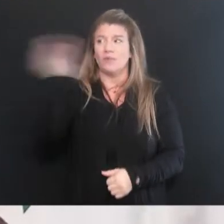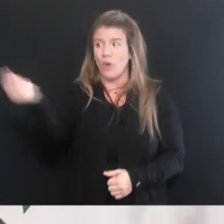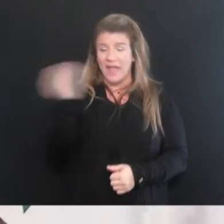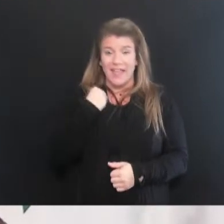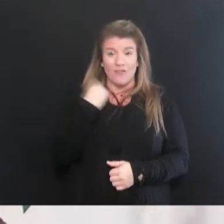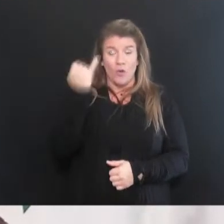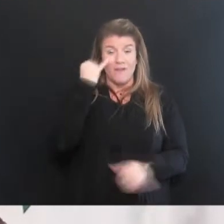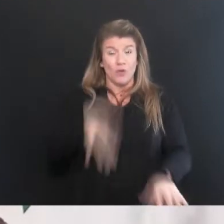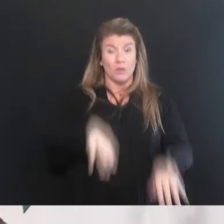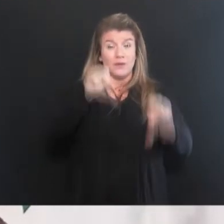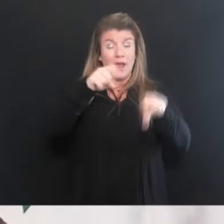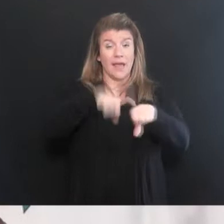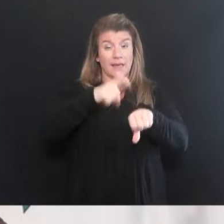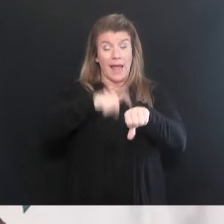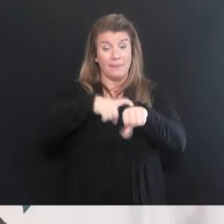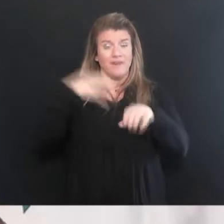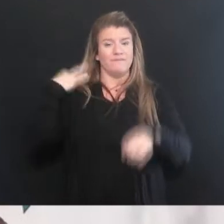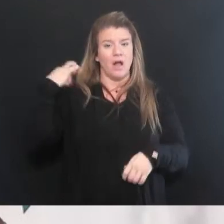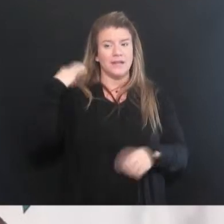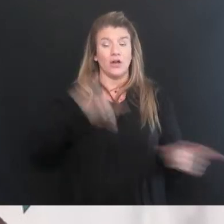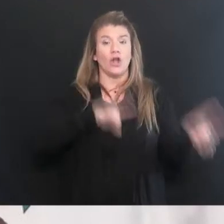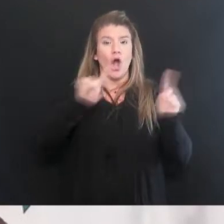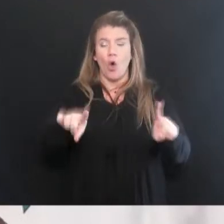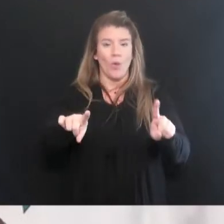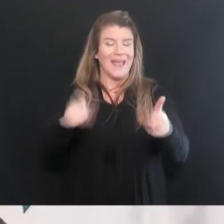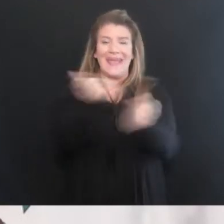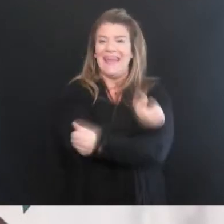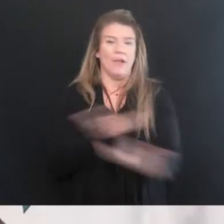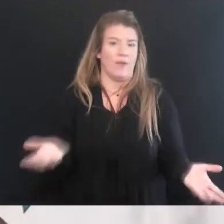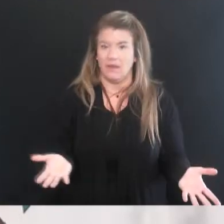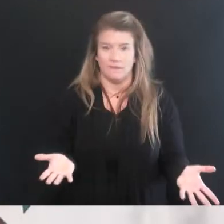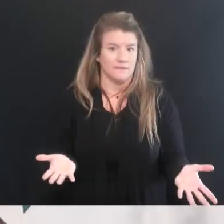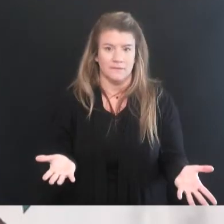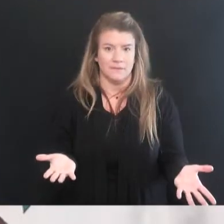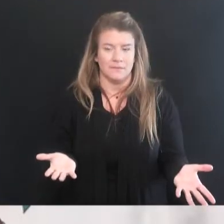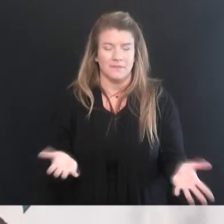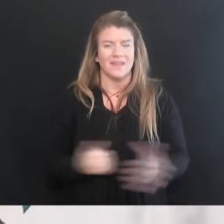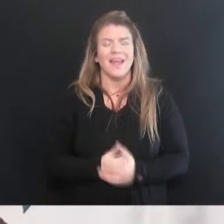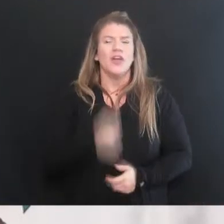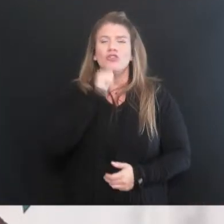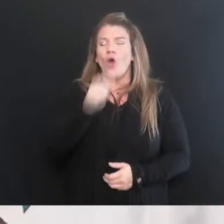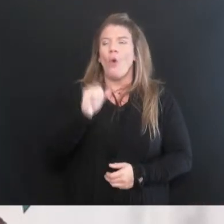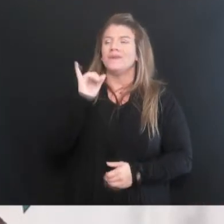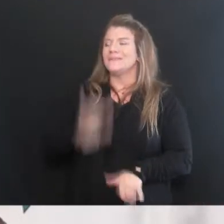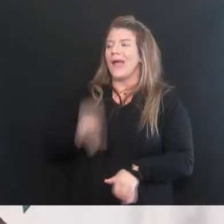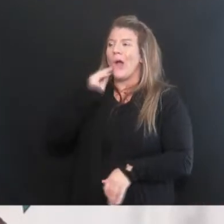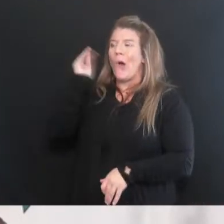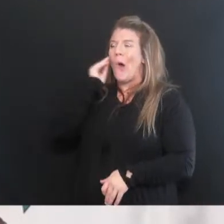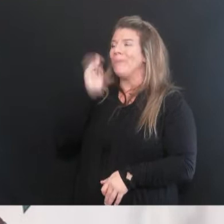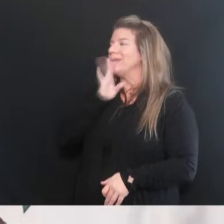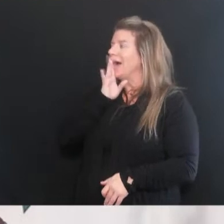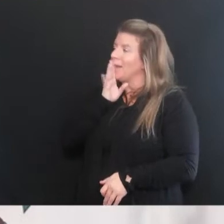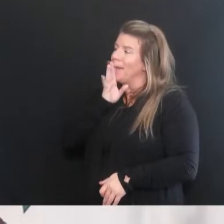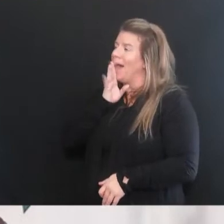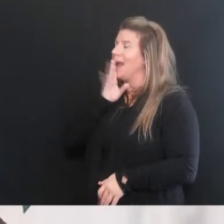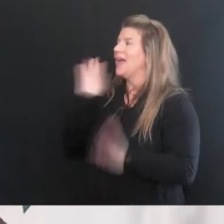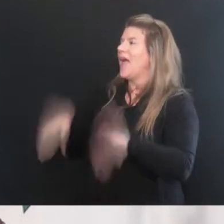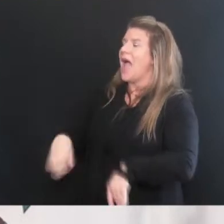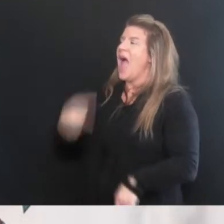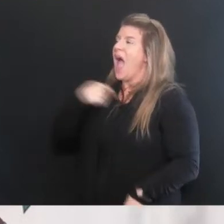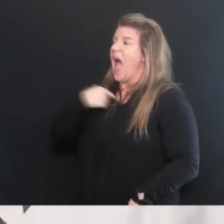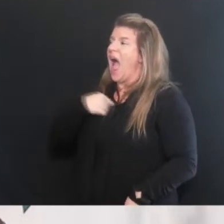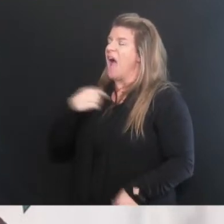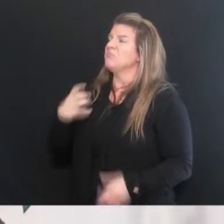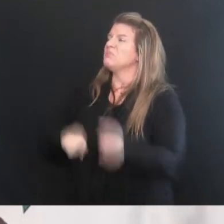just take time to volunteer and be with them in any way. Just don't talk about it. Don't stand on the sidelines and say, oh, I'm for